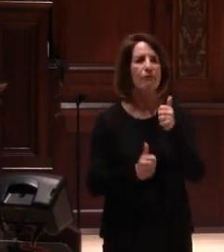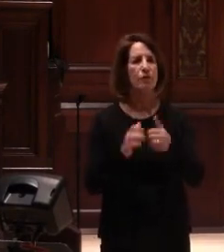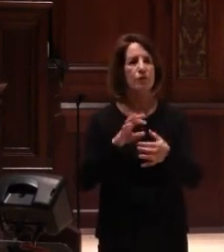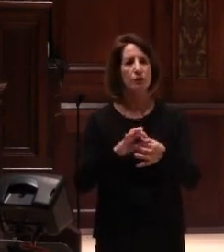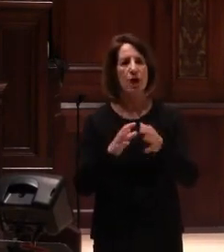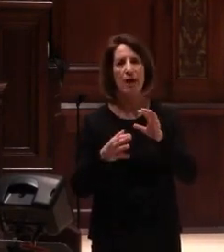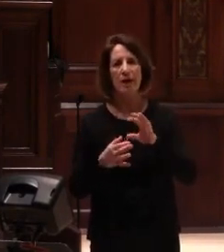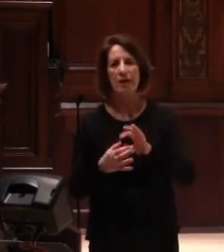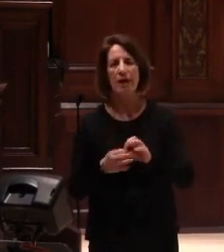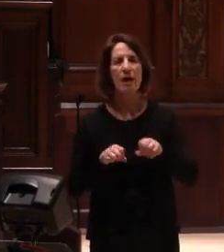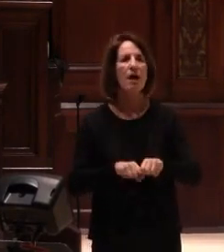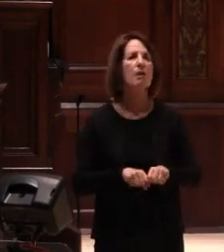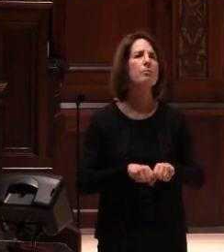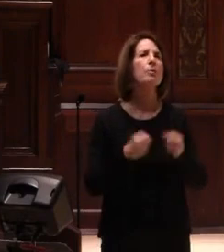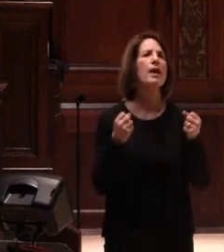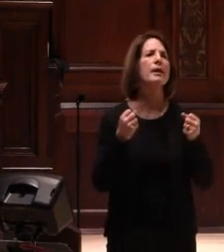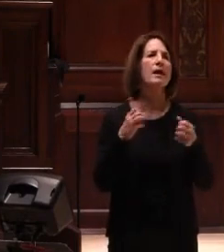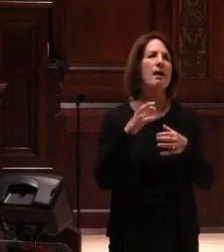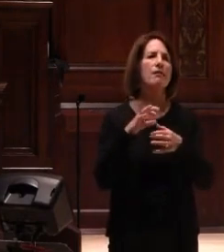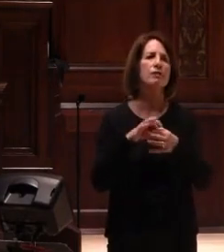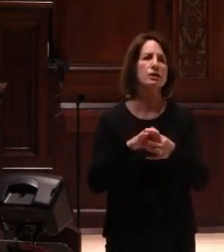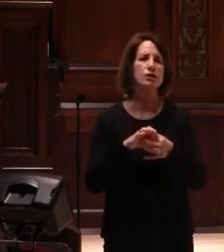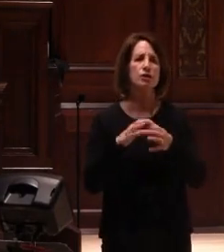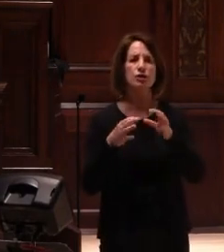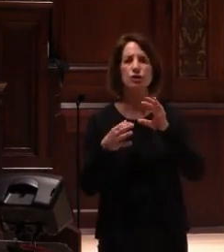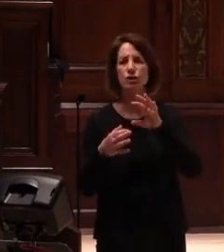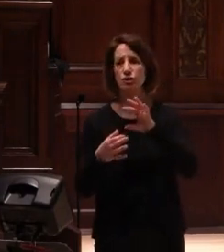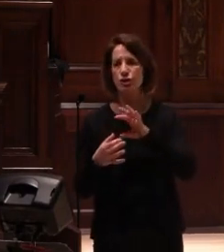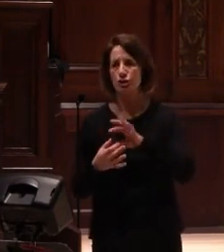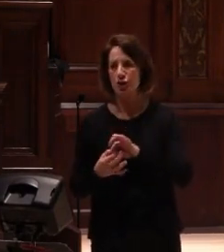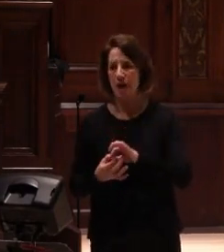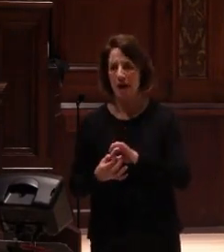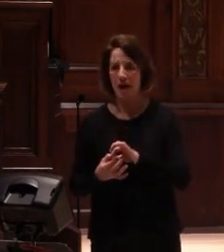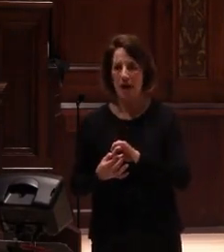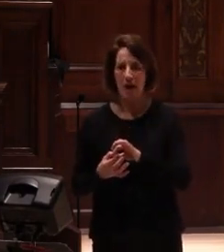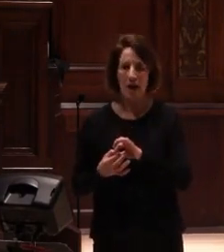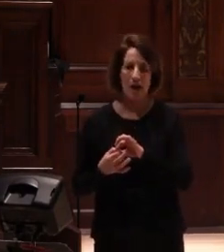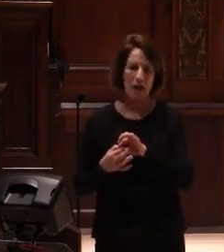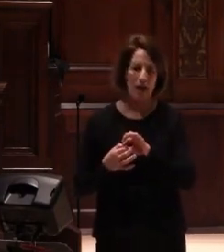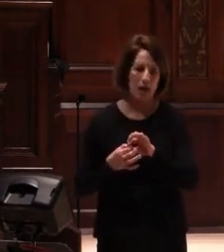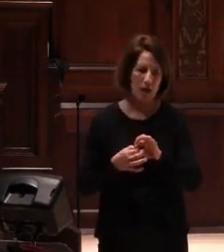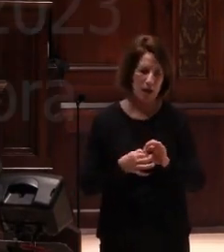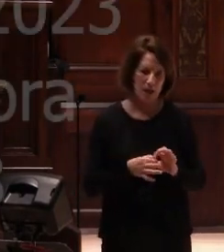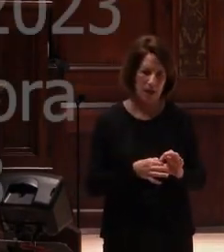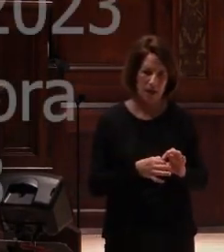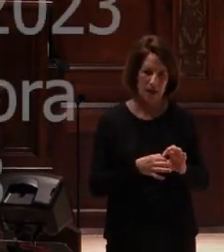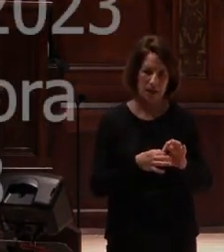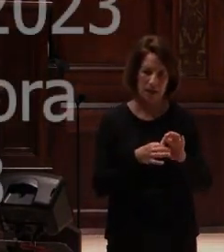Break every chain, break every chain.